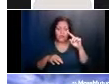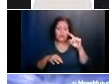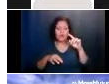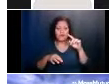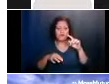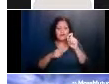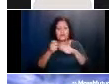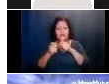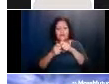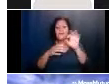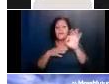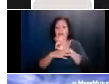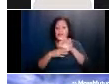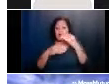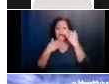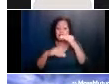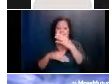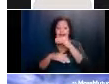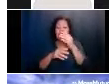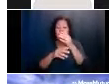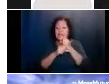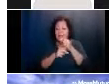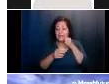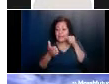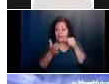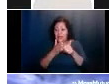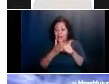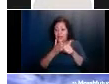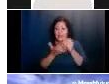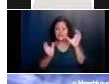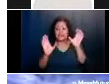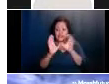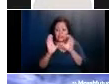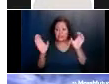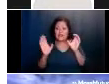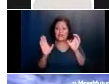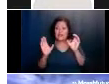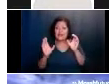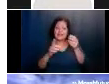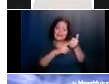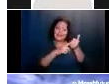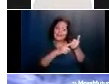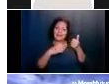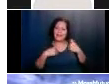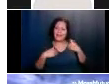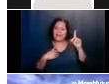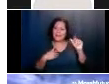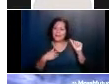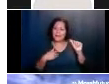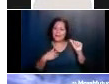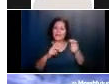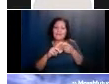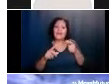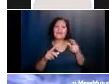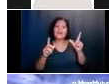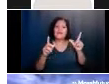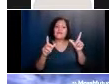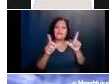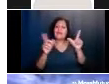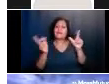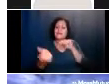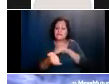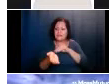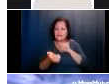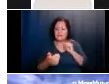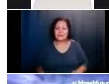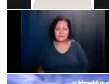limitations and receive a letter certifying that they're disabled from a licensed physician.